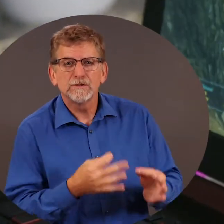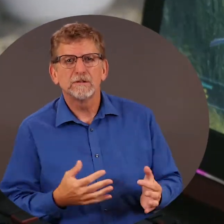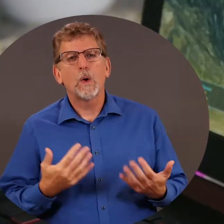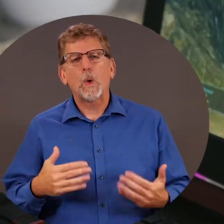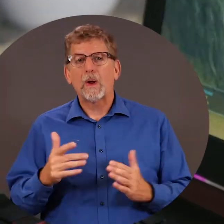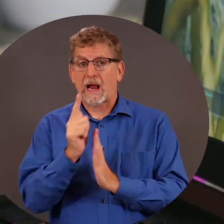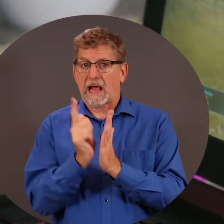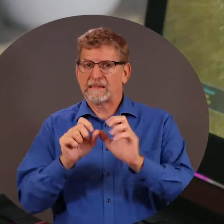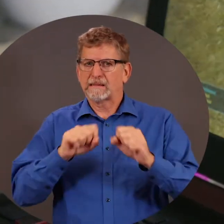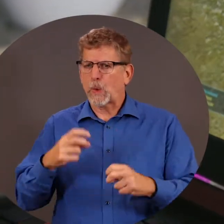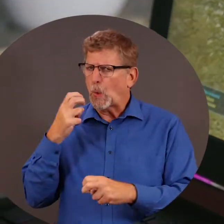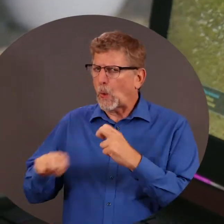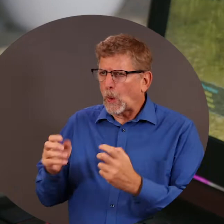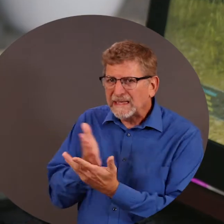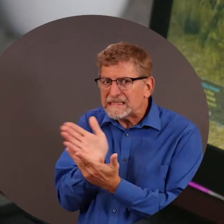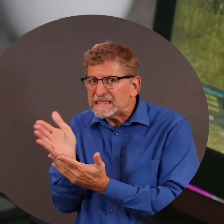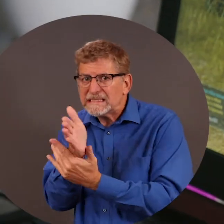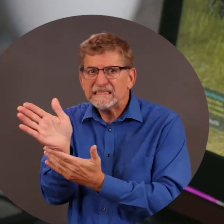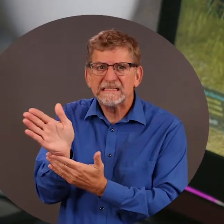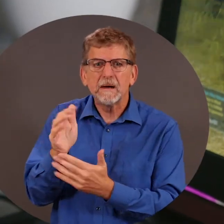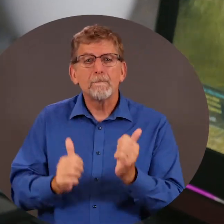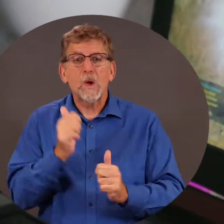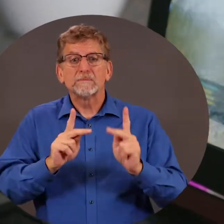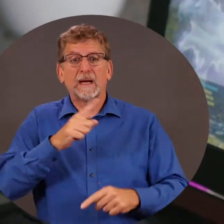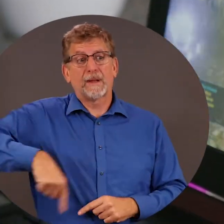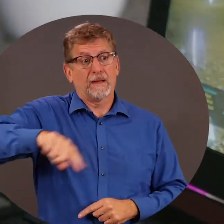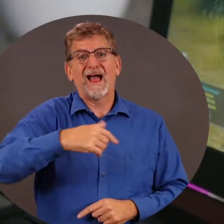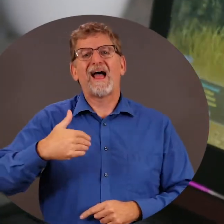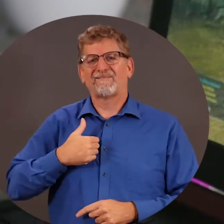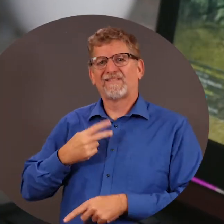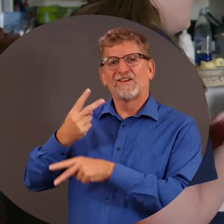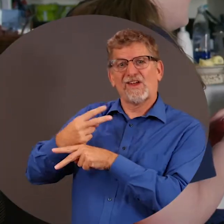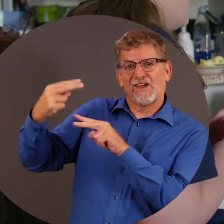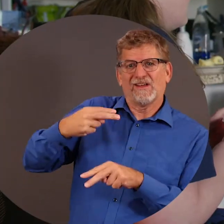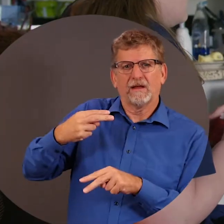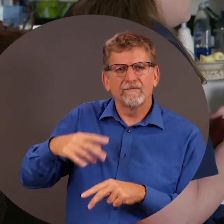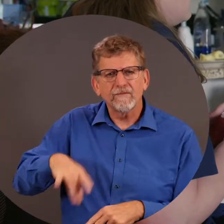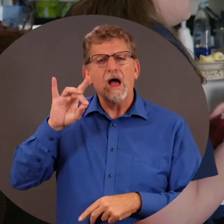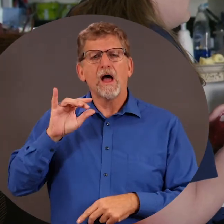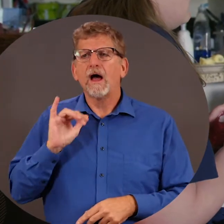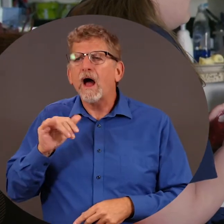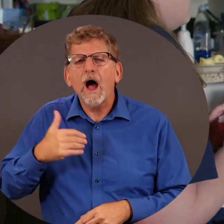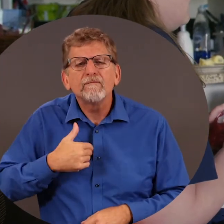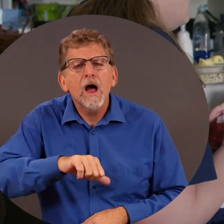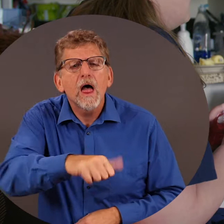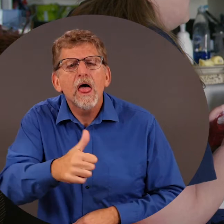The legal system is difficult to navigate, and most people faced with guardianship discover there are few less restrictive alternatives